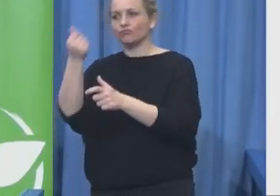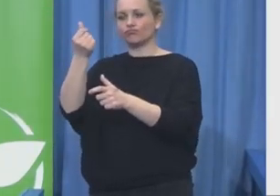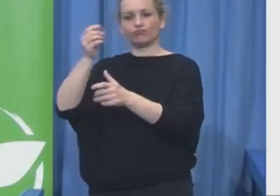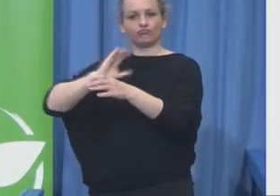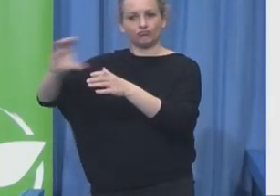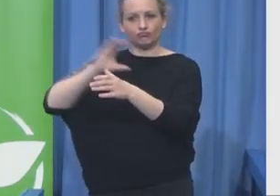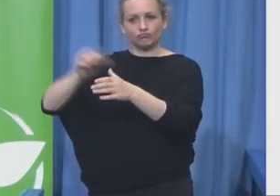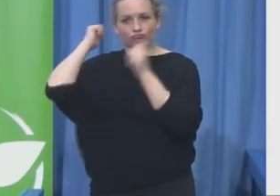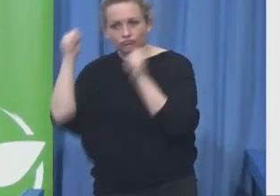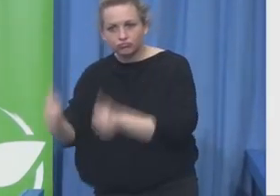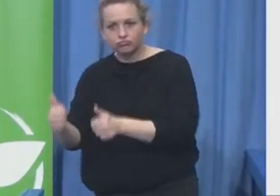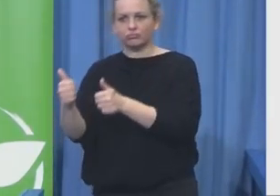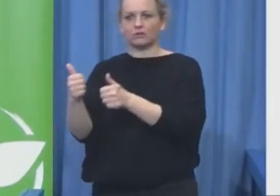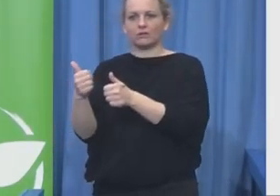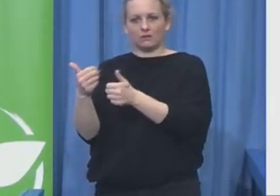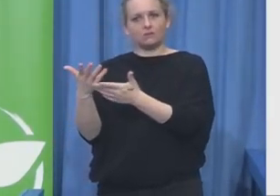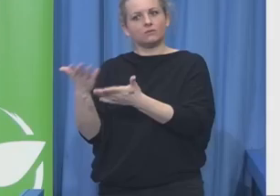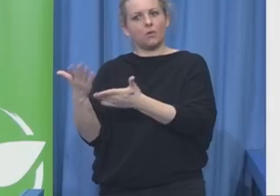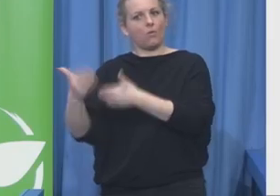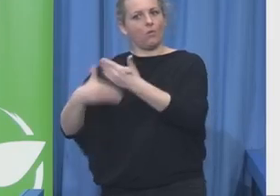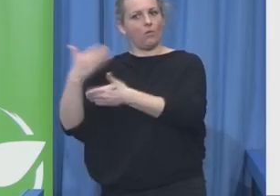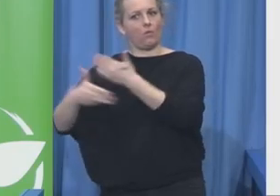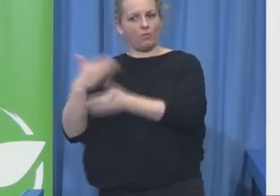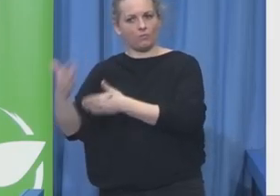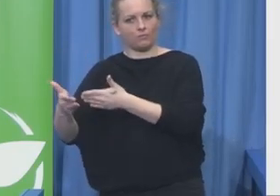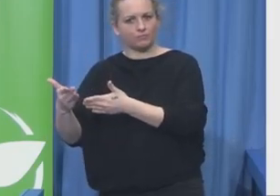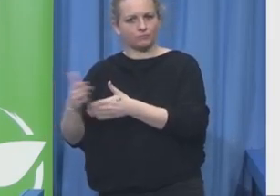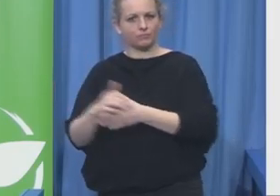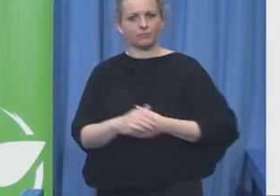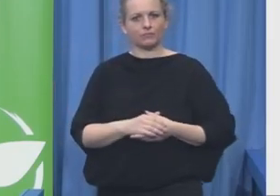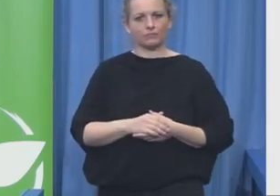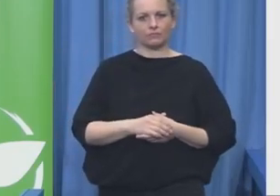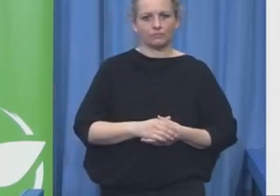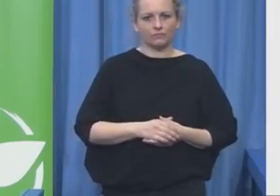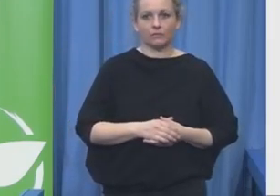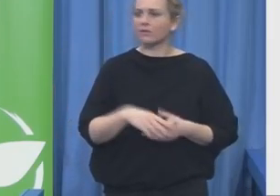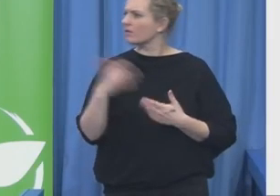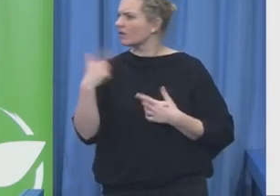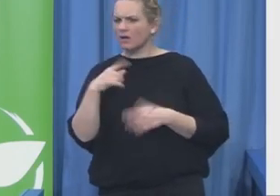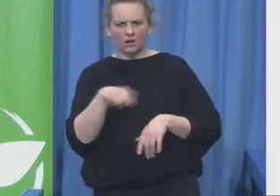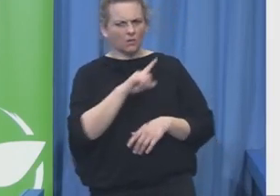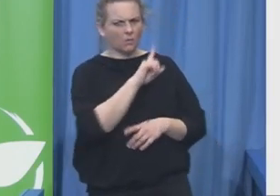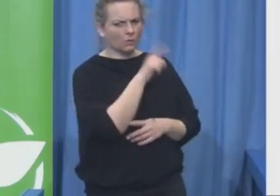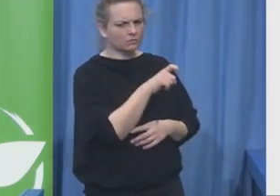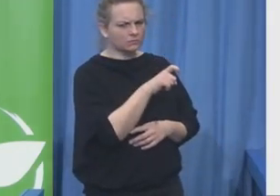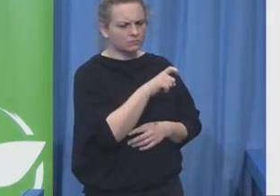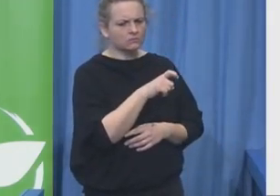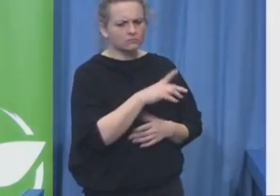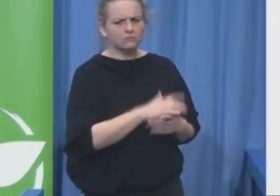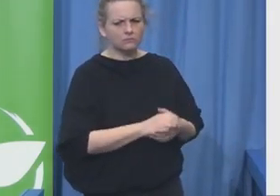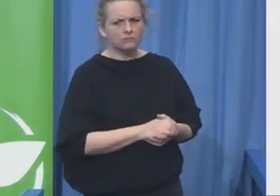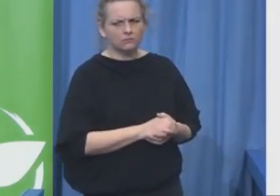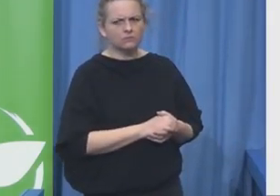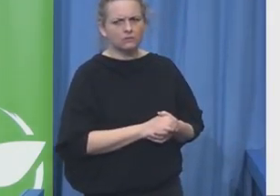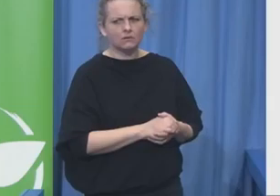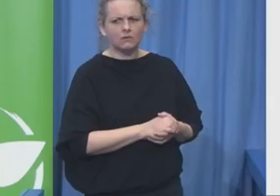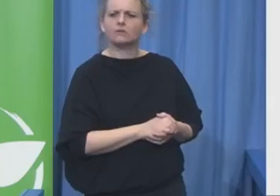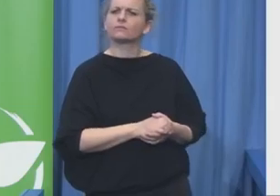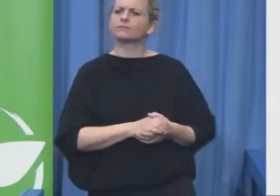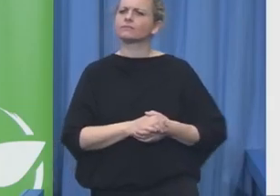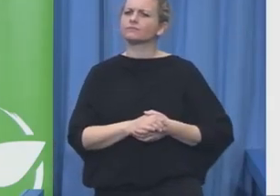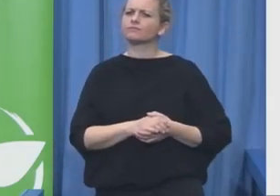of view, it was quite significant that 3 out of 56 innovative practices that we finally selected were supported